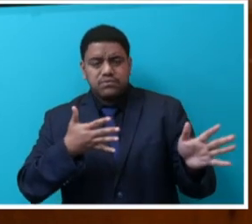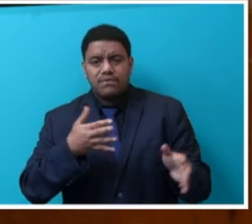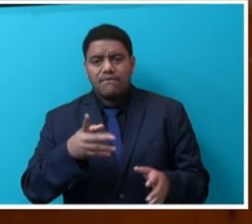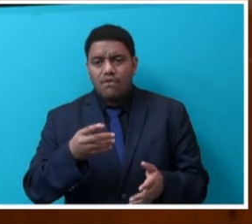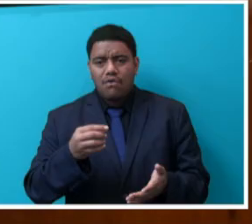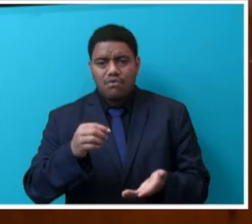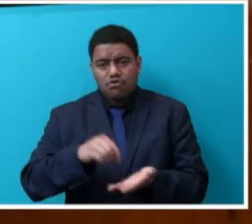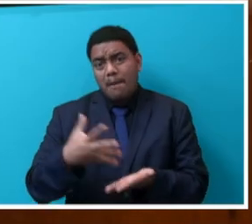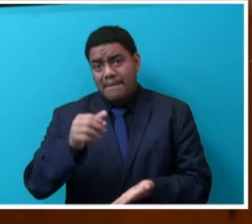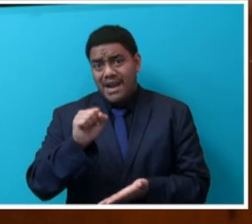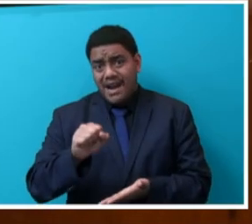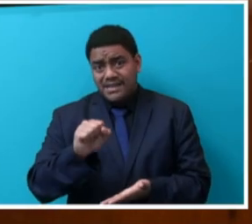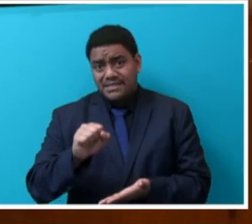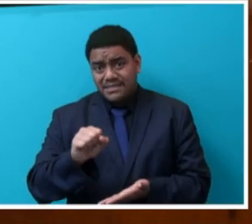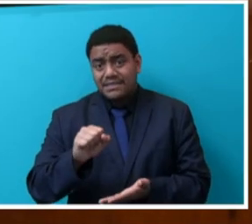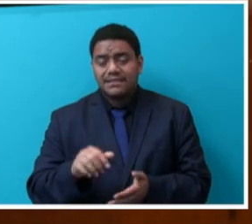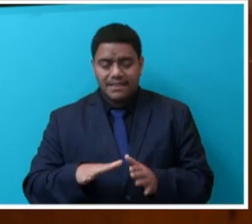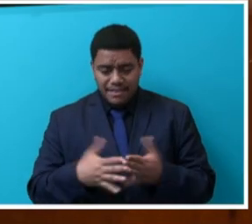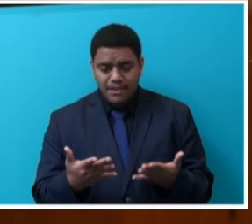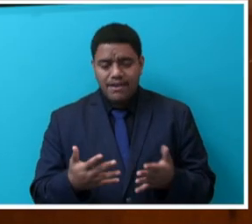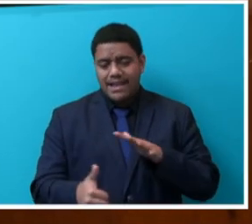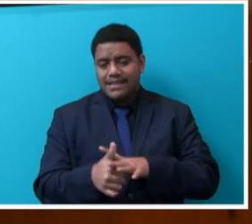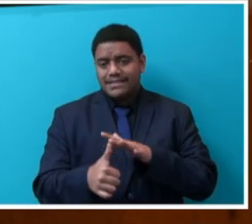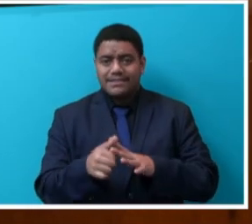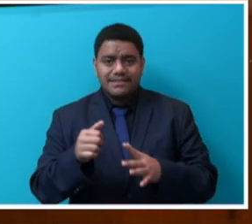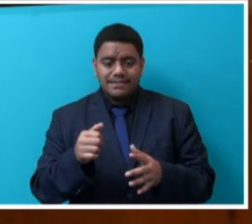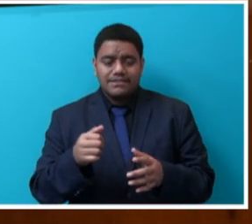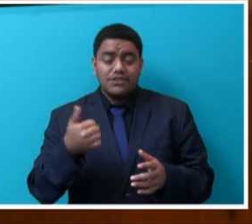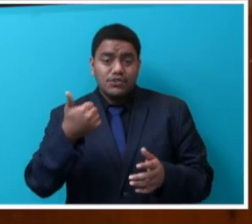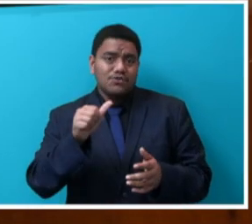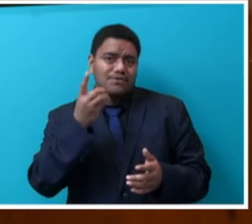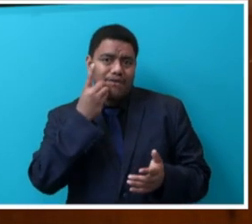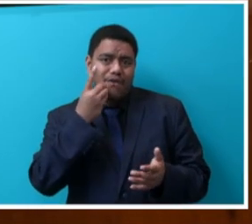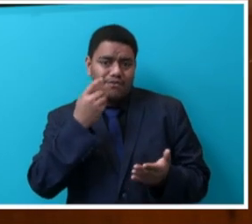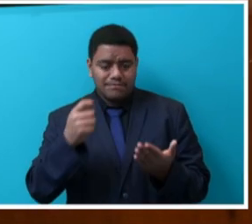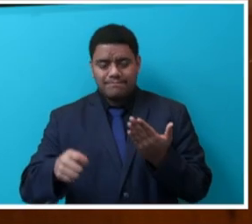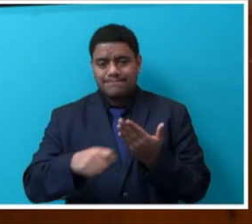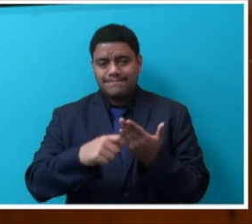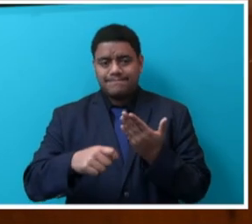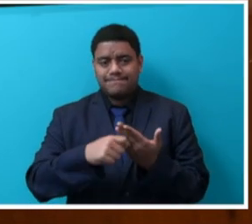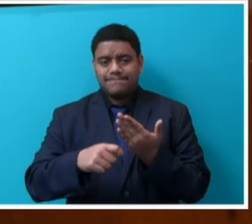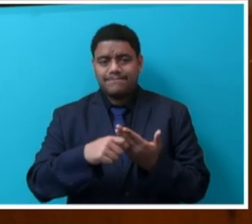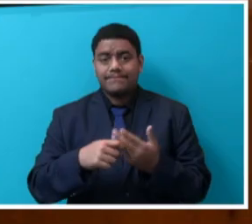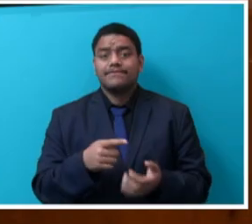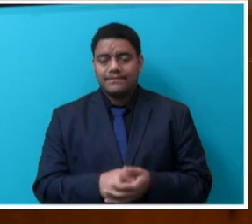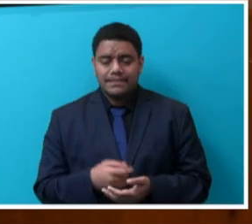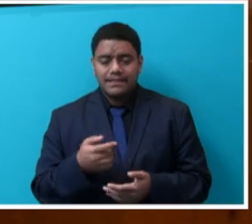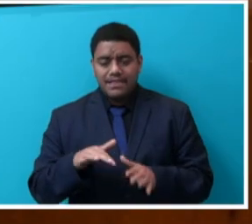card upgrade exercise in March of this year. Initially, the uptake was